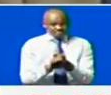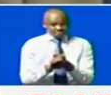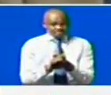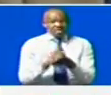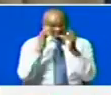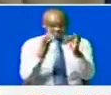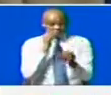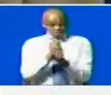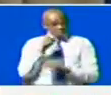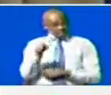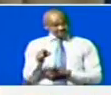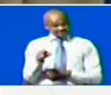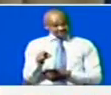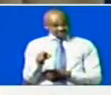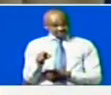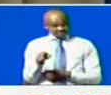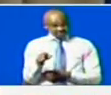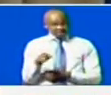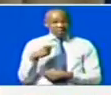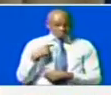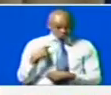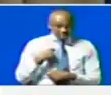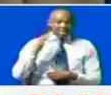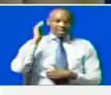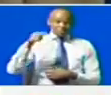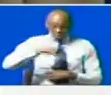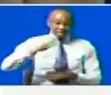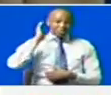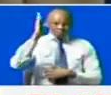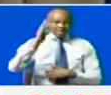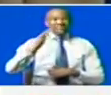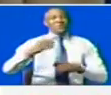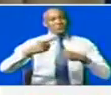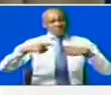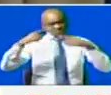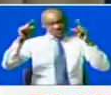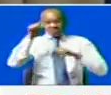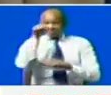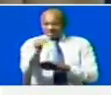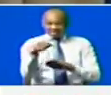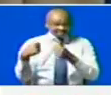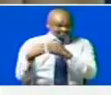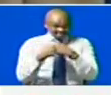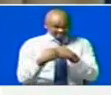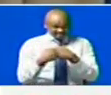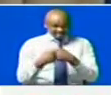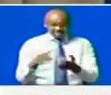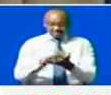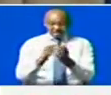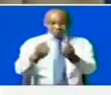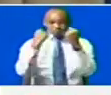that if we do so, we will emerge from this episode a